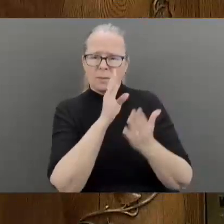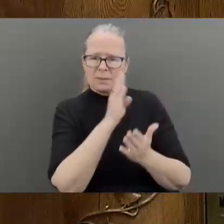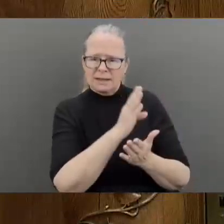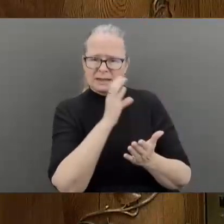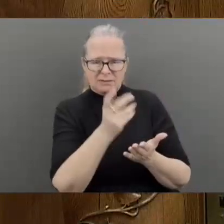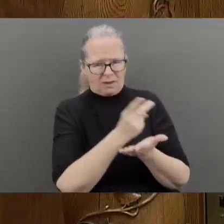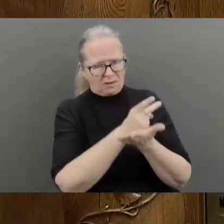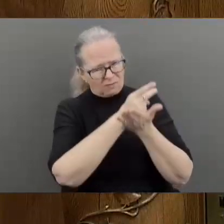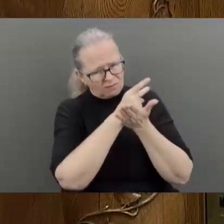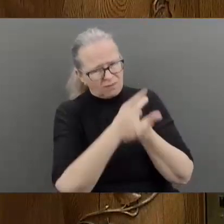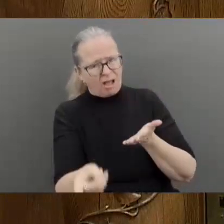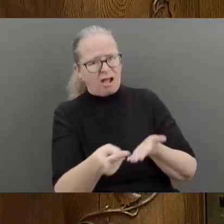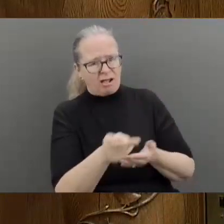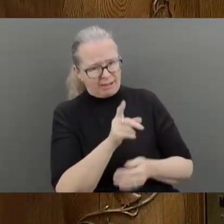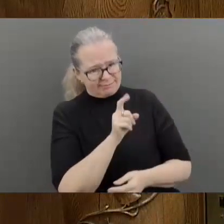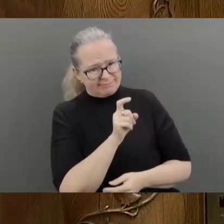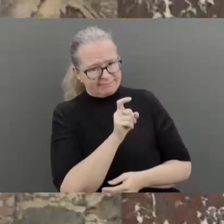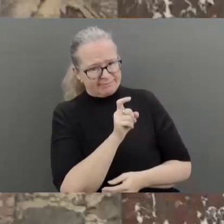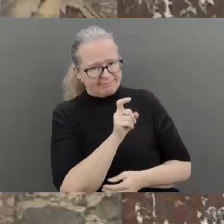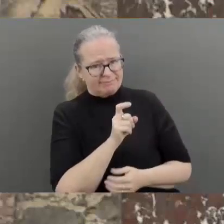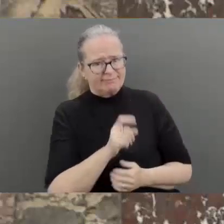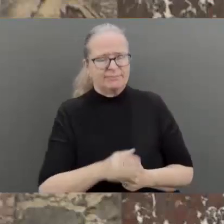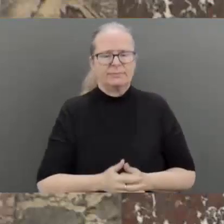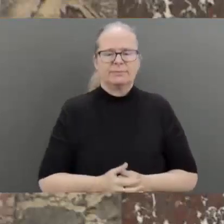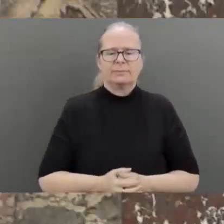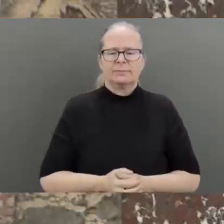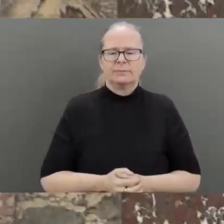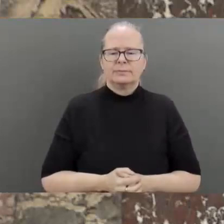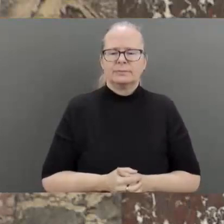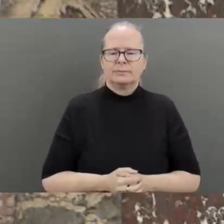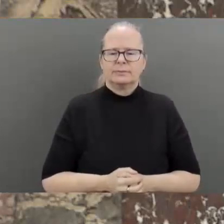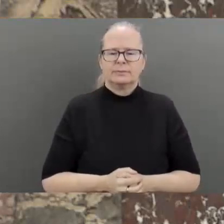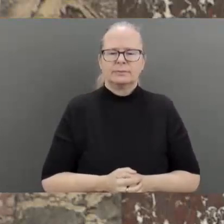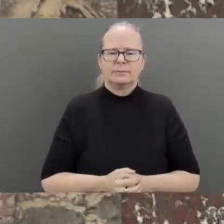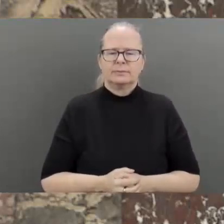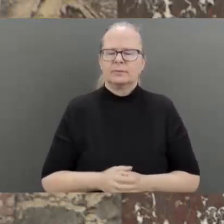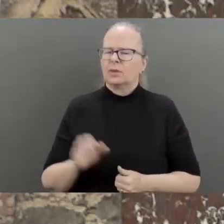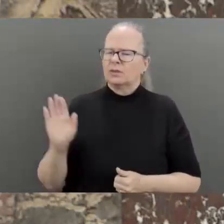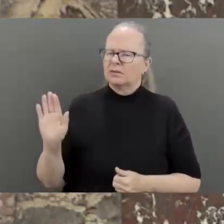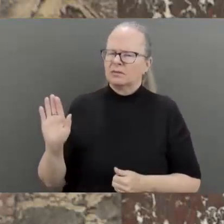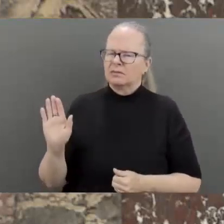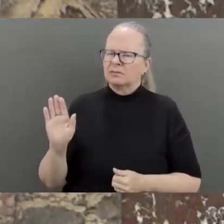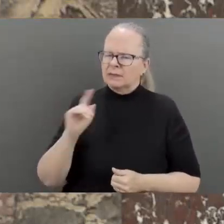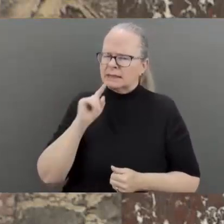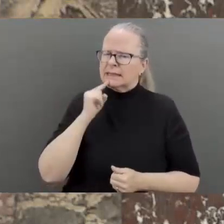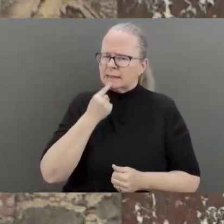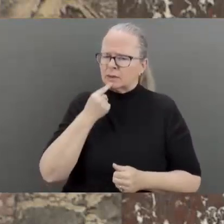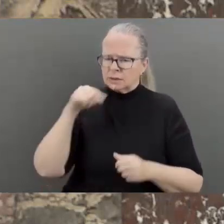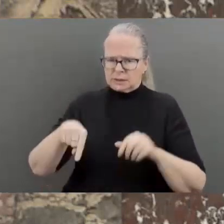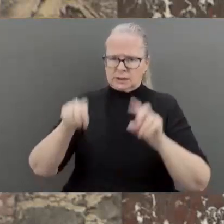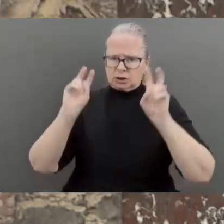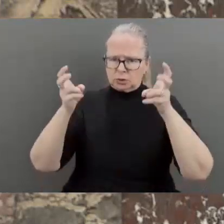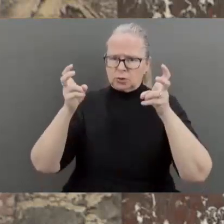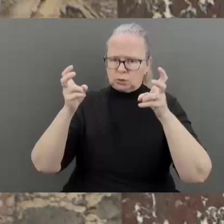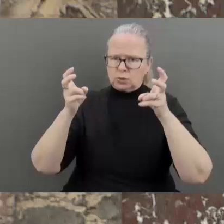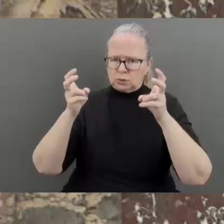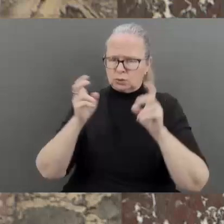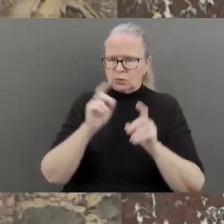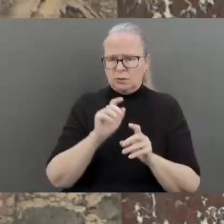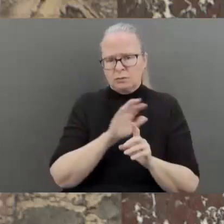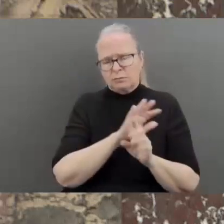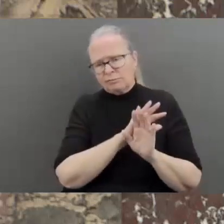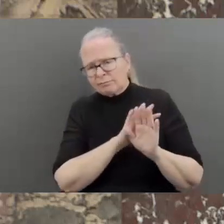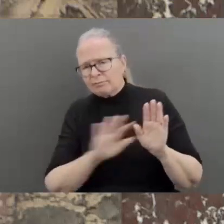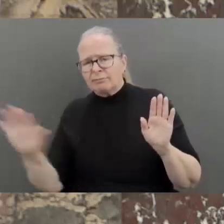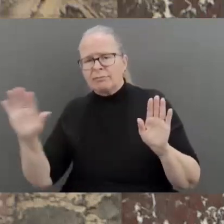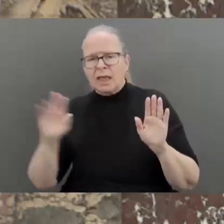Premier. Thank you, Honourable Speaker. This is a serious issue that we're seeing actually across the country and across North America. Random stranger attacks,